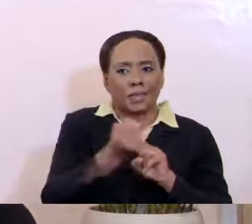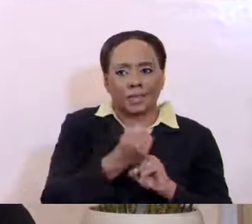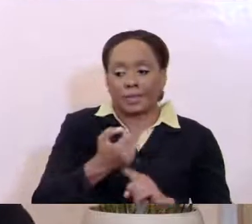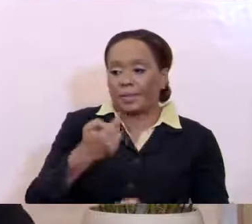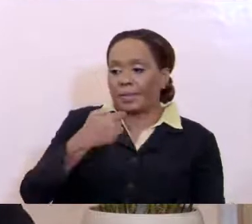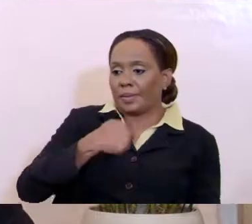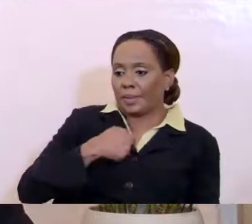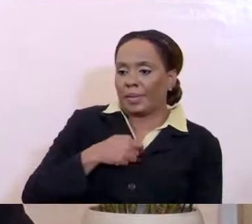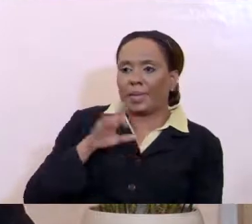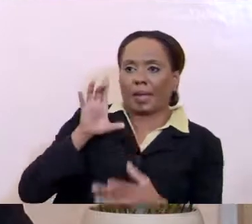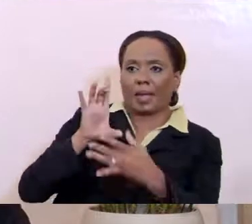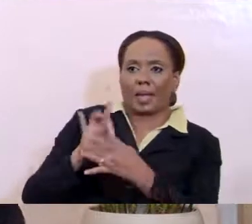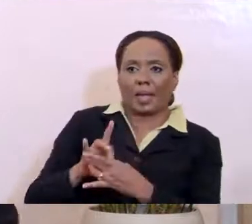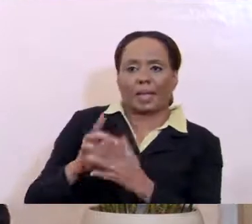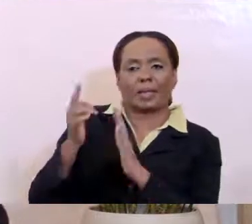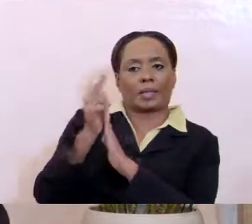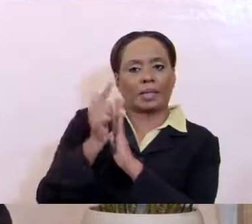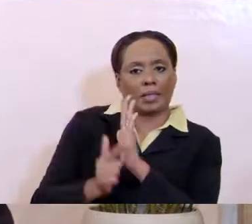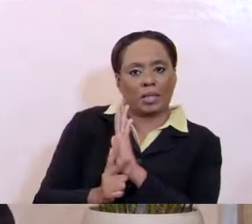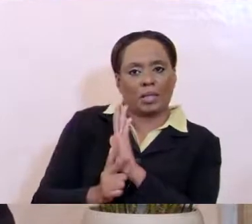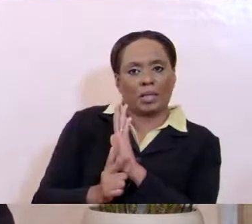belong, will have